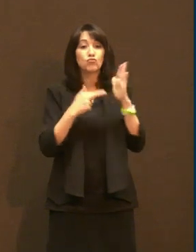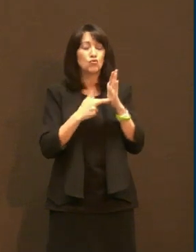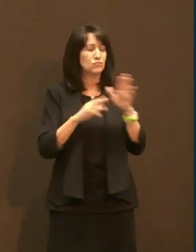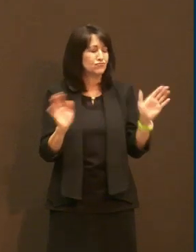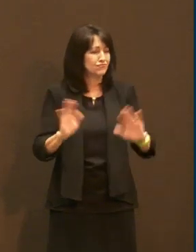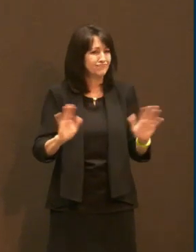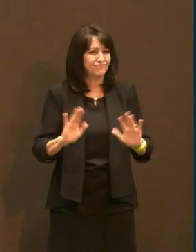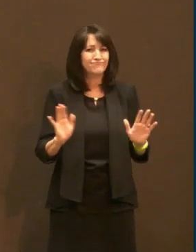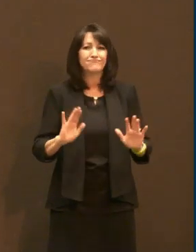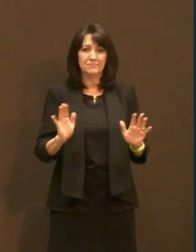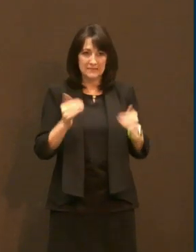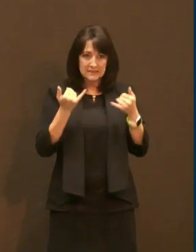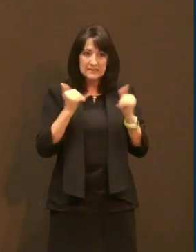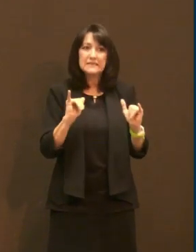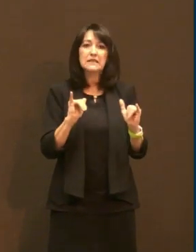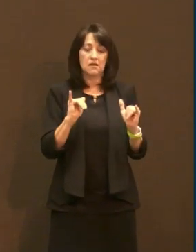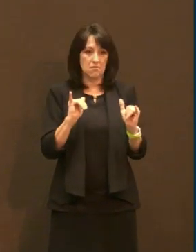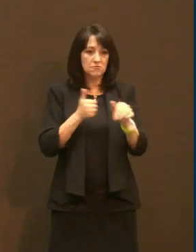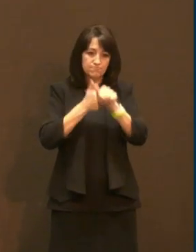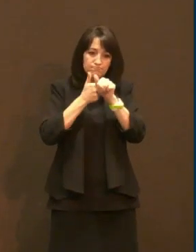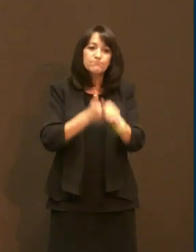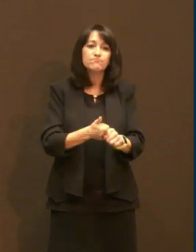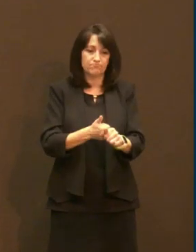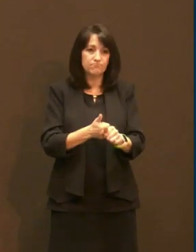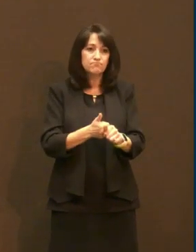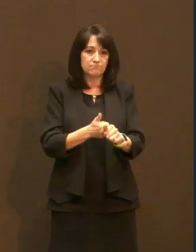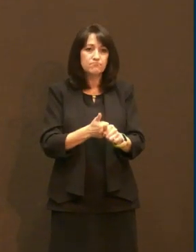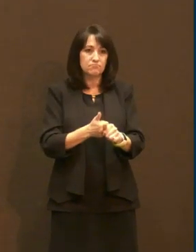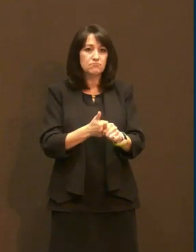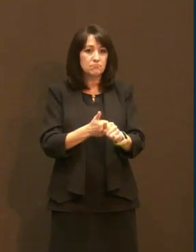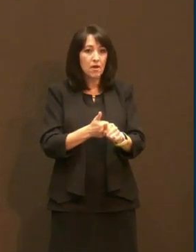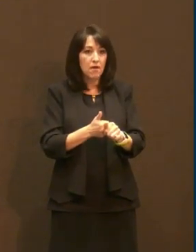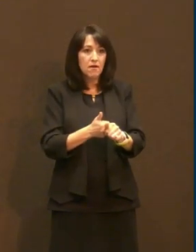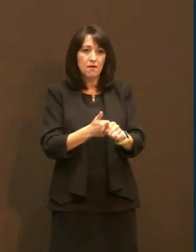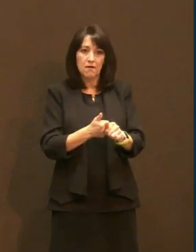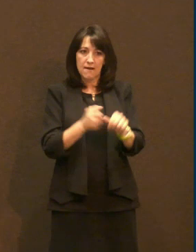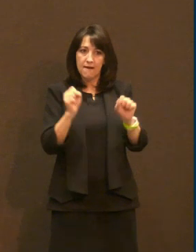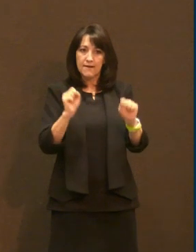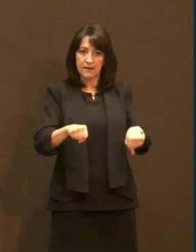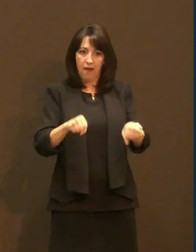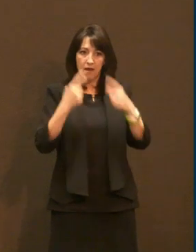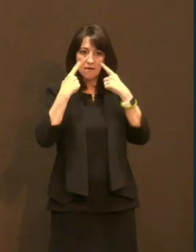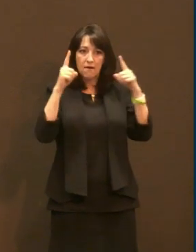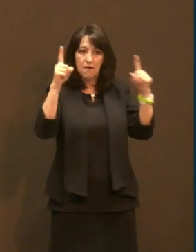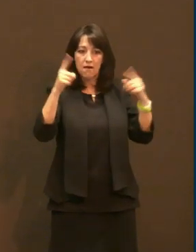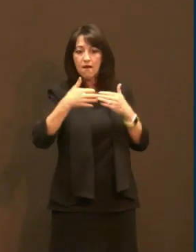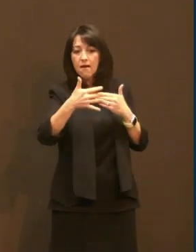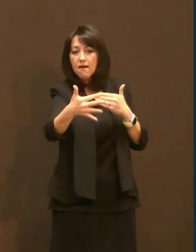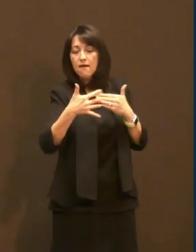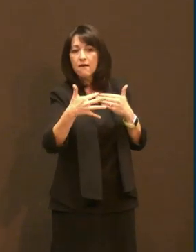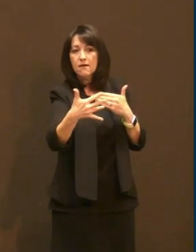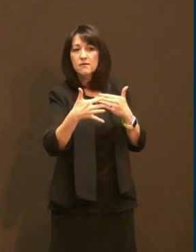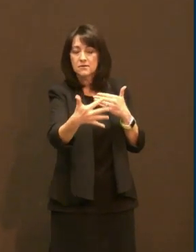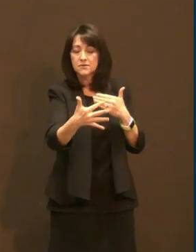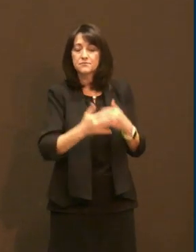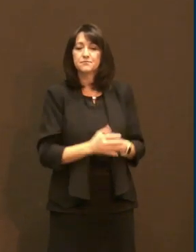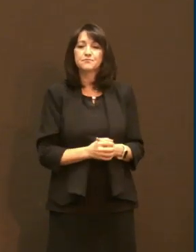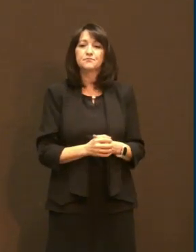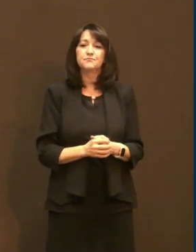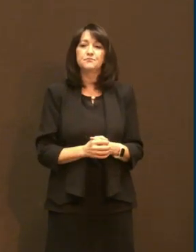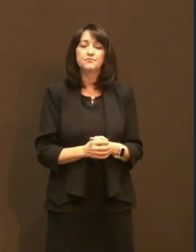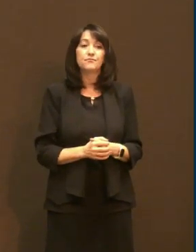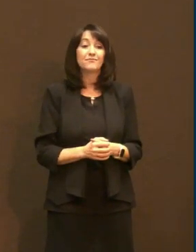the economy here in Delaware. I said earlier in the week, or I guess it was at the end of last week,